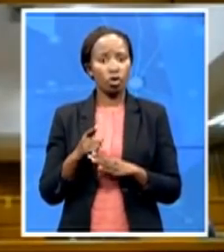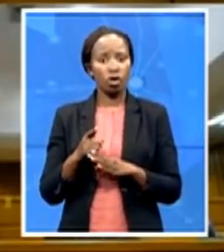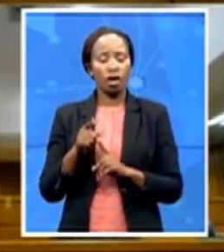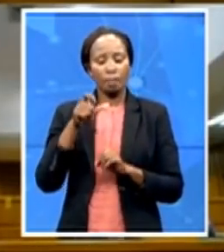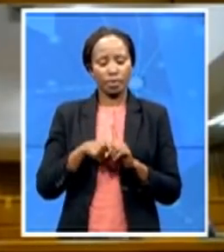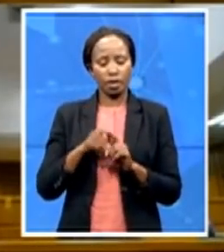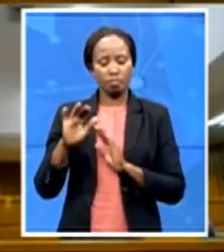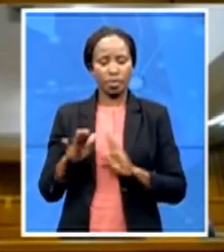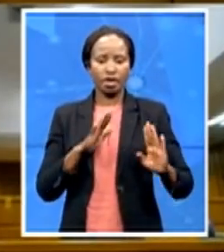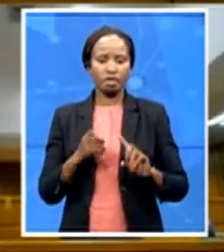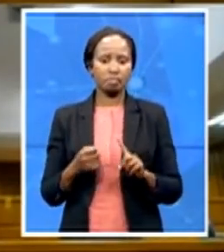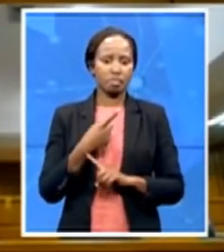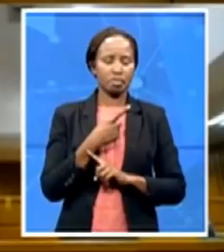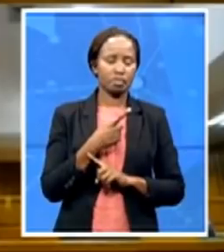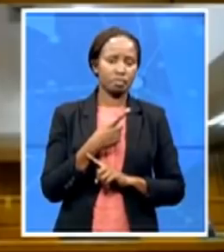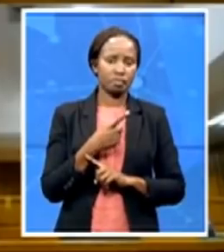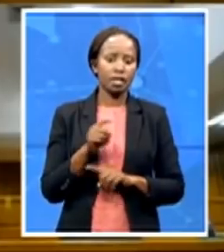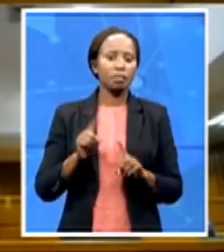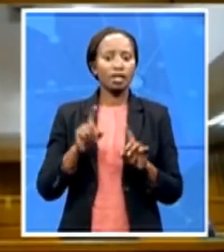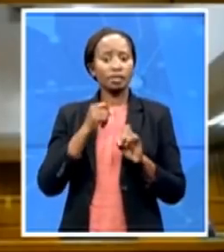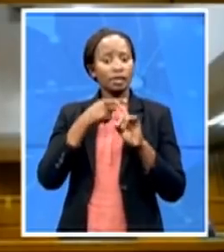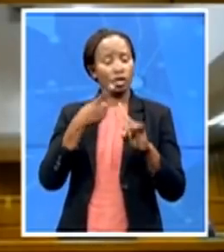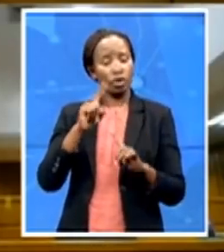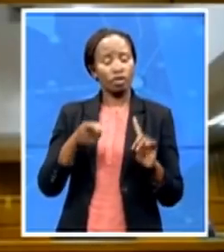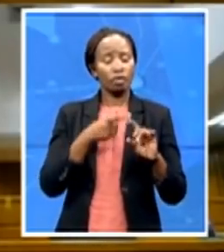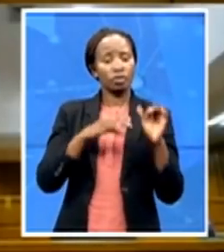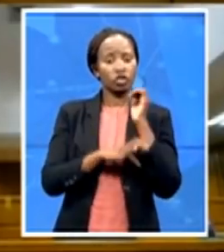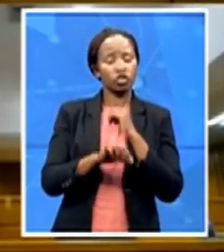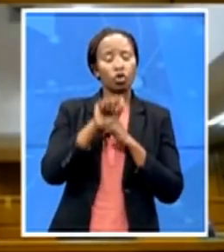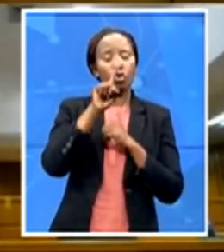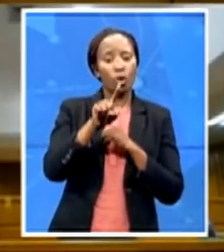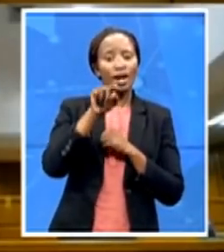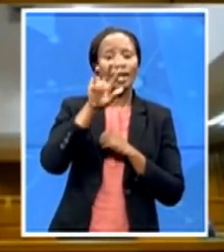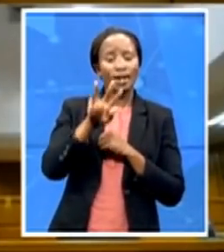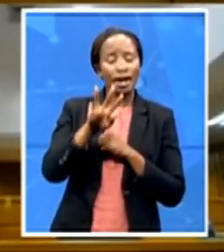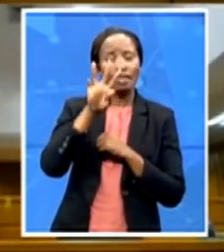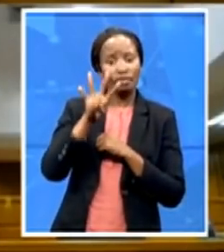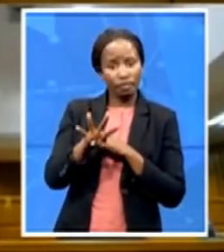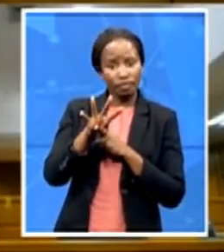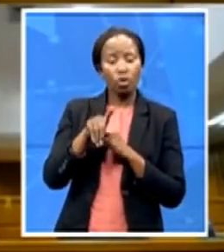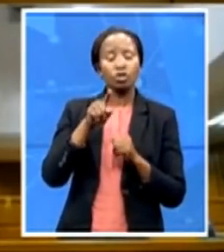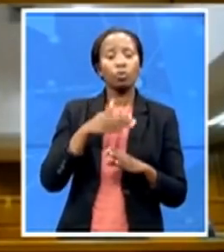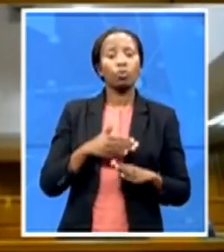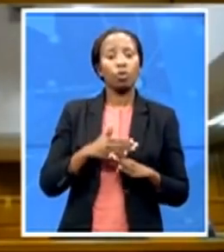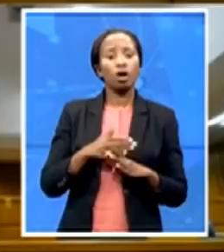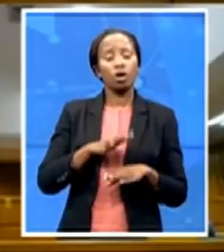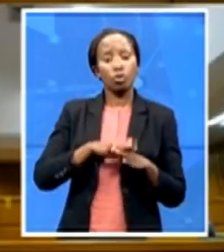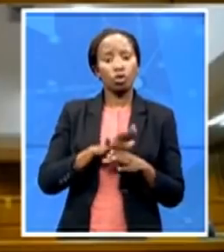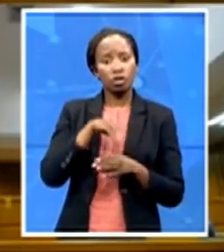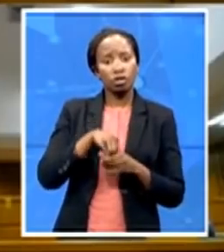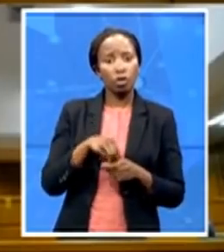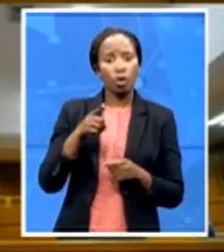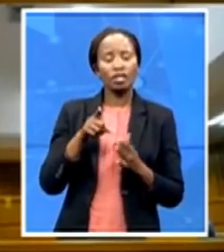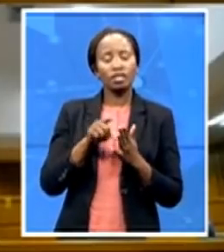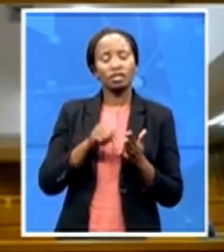from Section 194 of the Constitution, which came into operation on the 4th of February